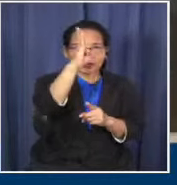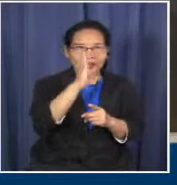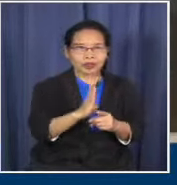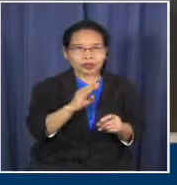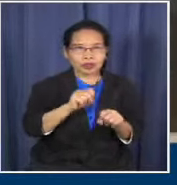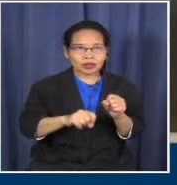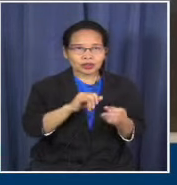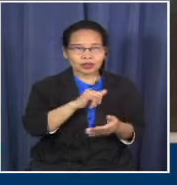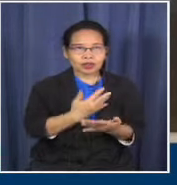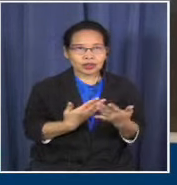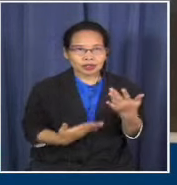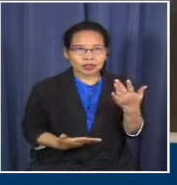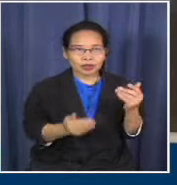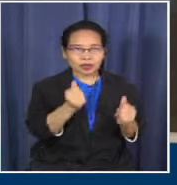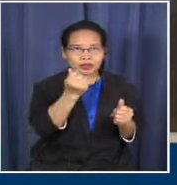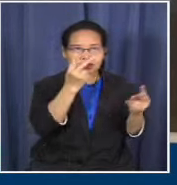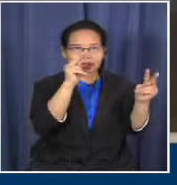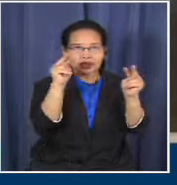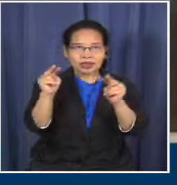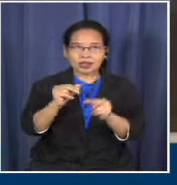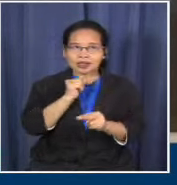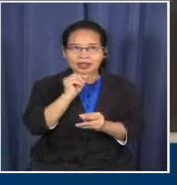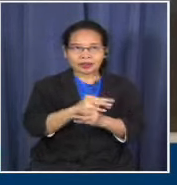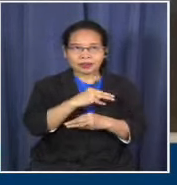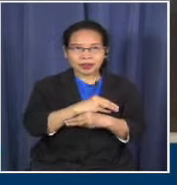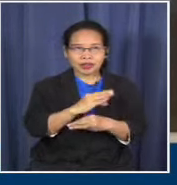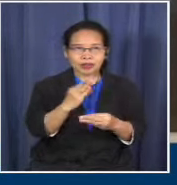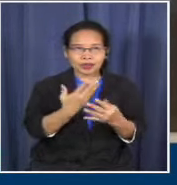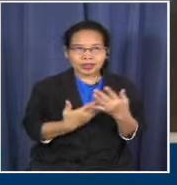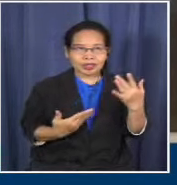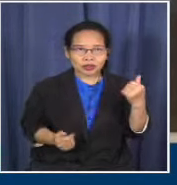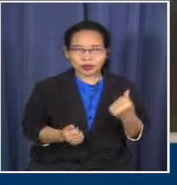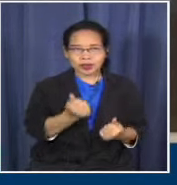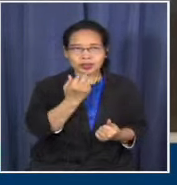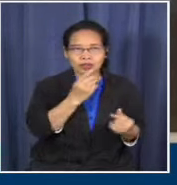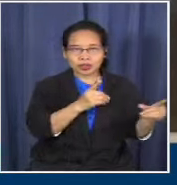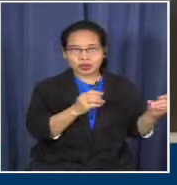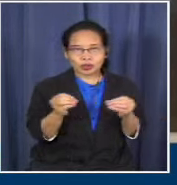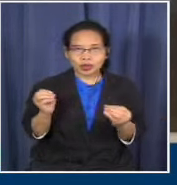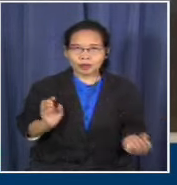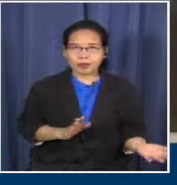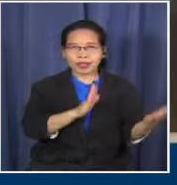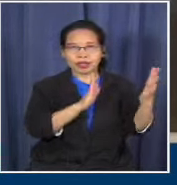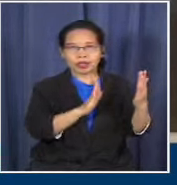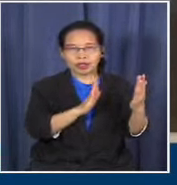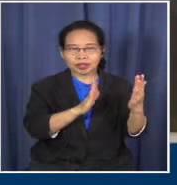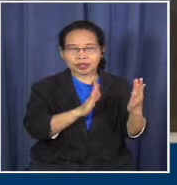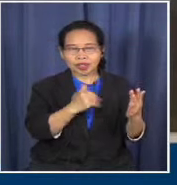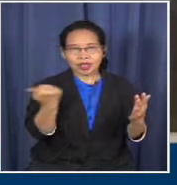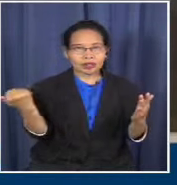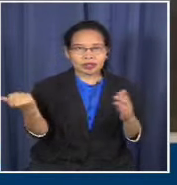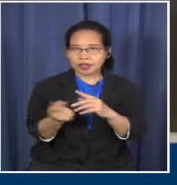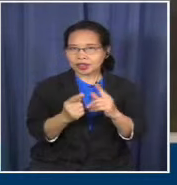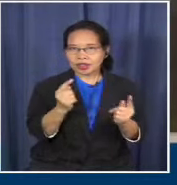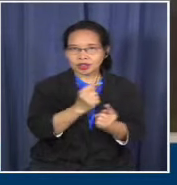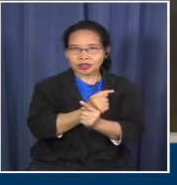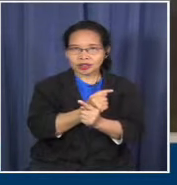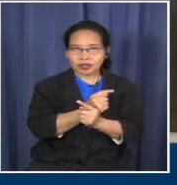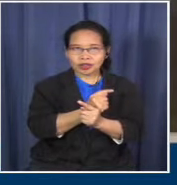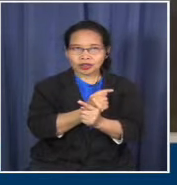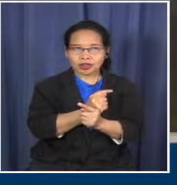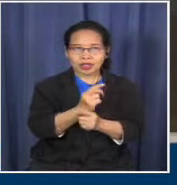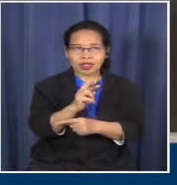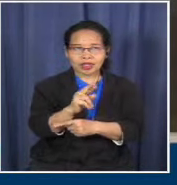Things which are seen were not made of things which do appear. In other translations, still